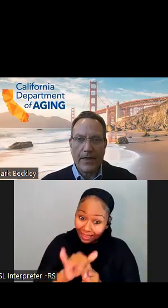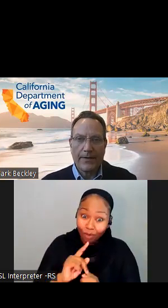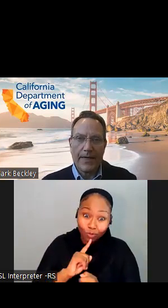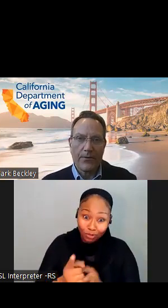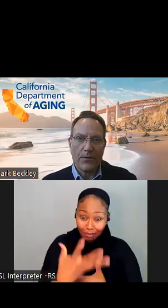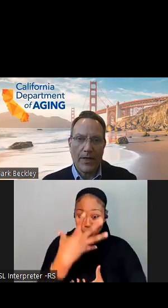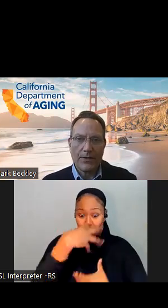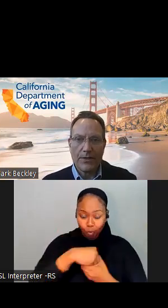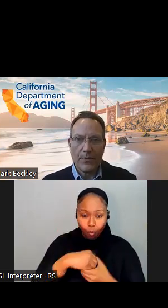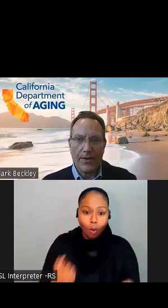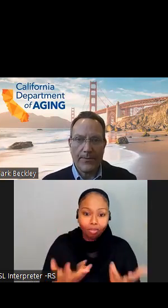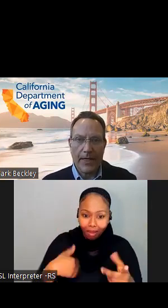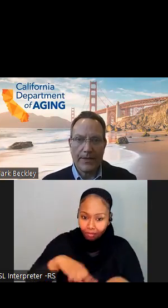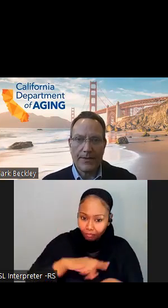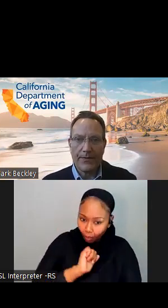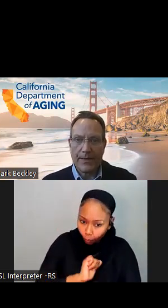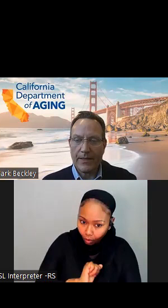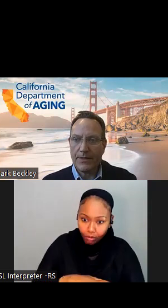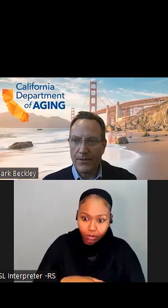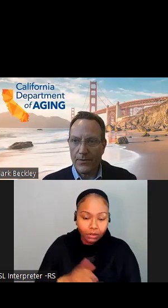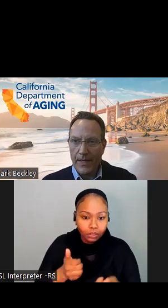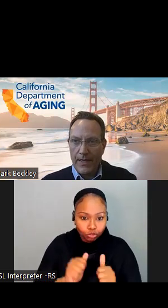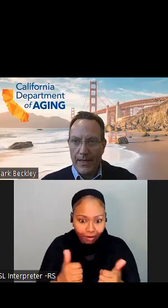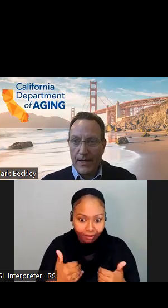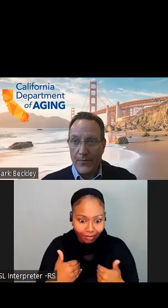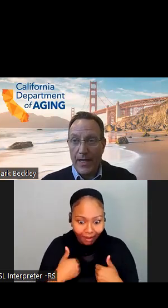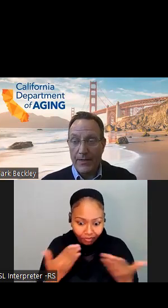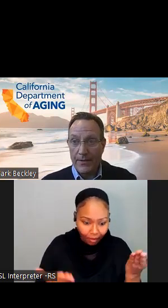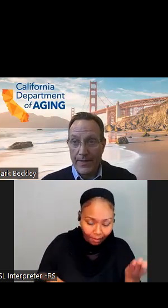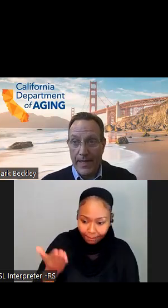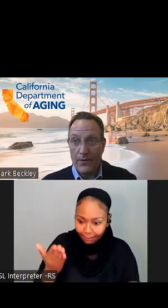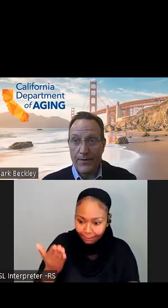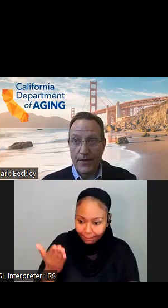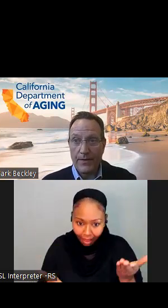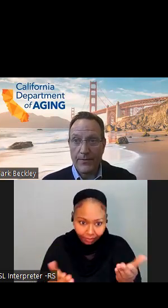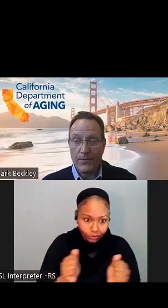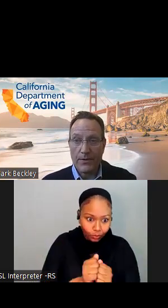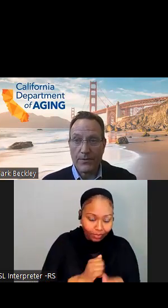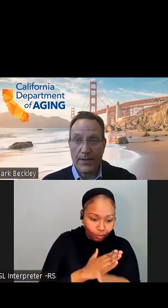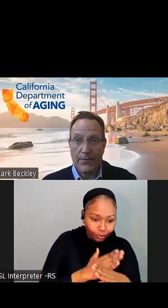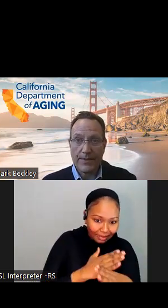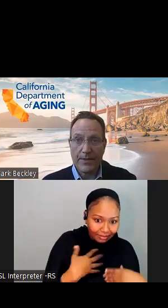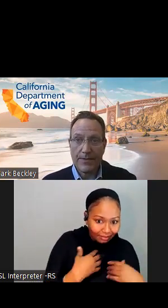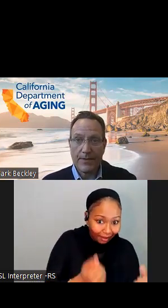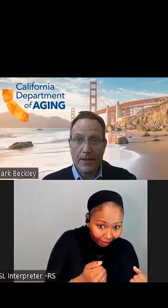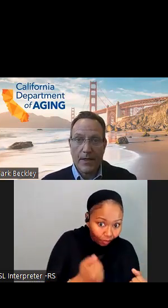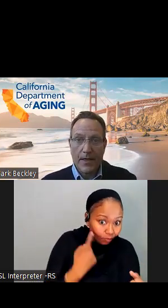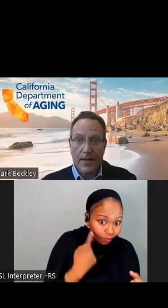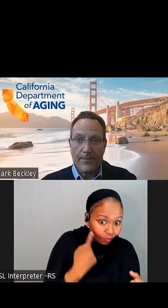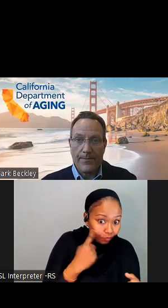to define that relationship or that balance for the need to protect the health of long-term care